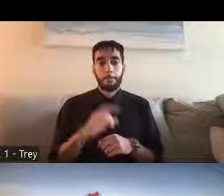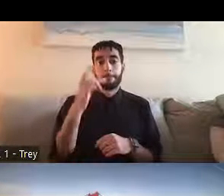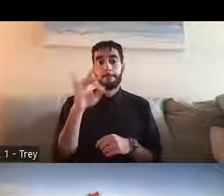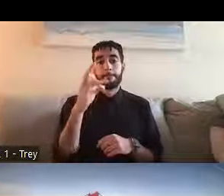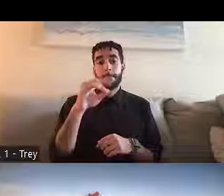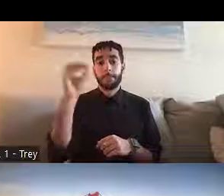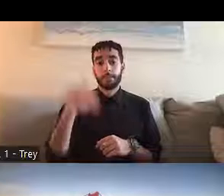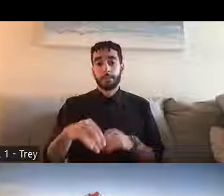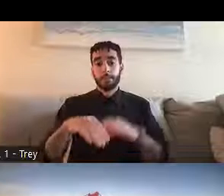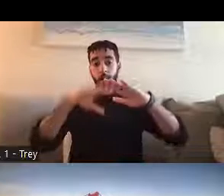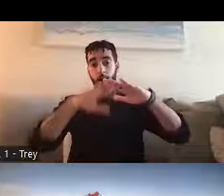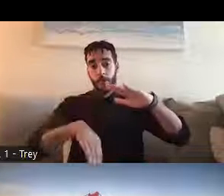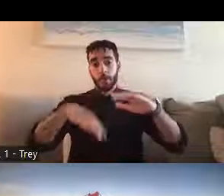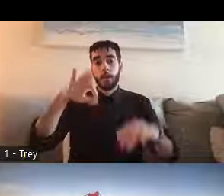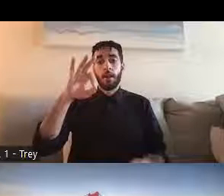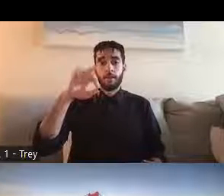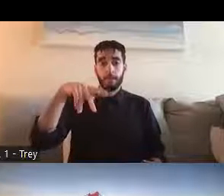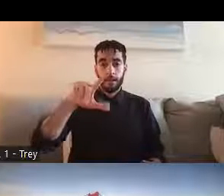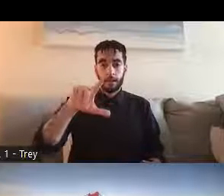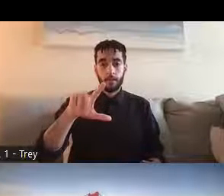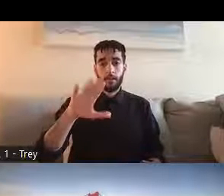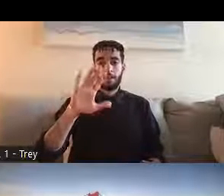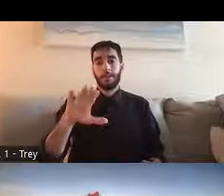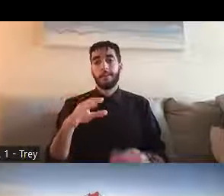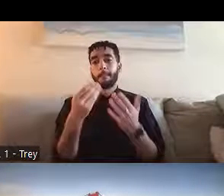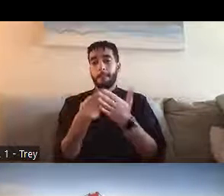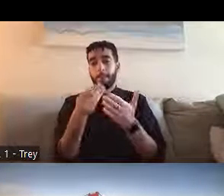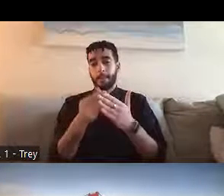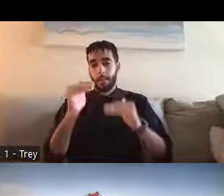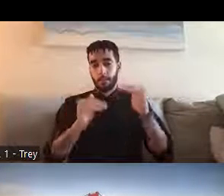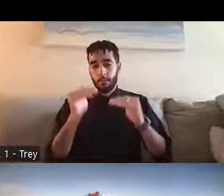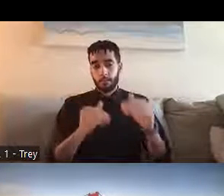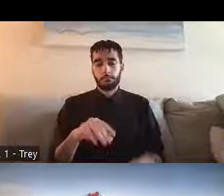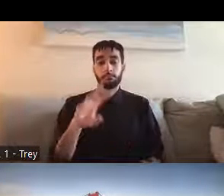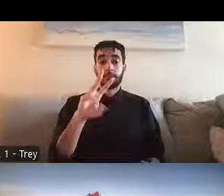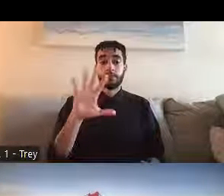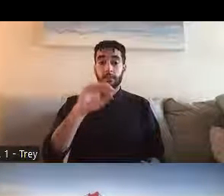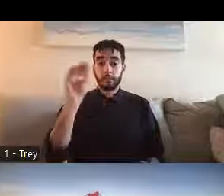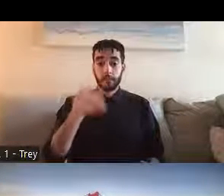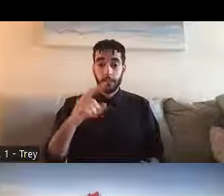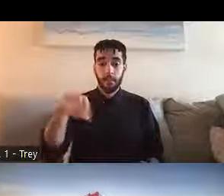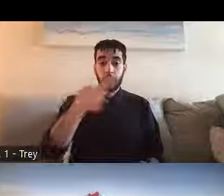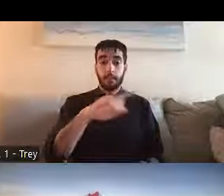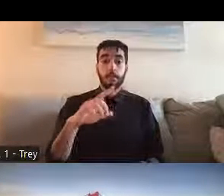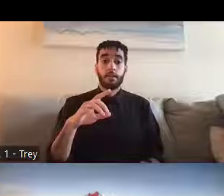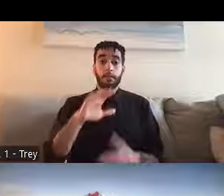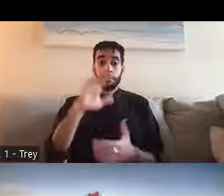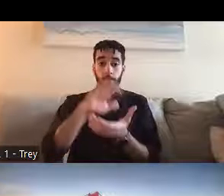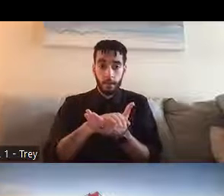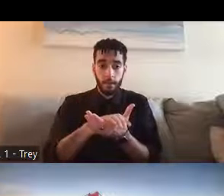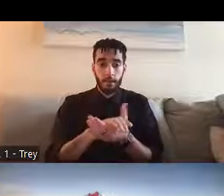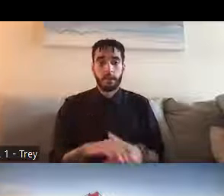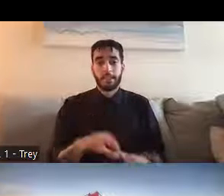poverty level. About 65% are married or partnered. 90% identify as heterosexual, meaning that there's this large and